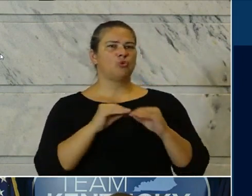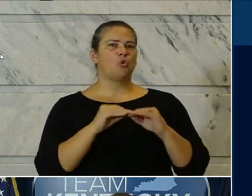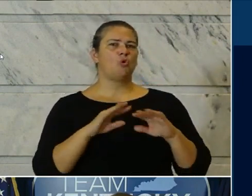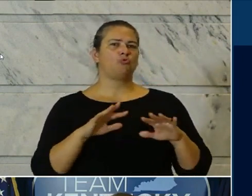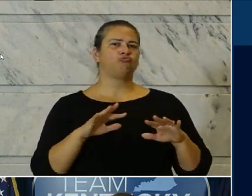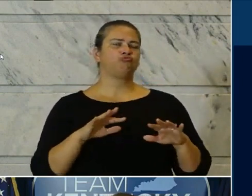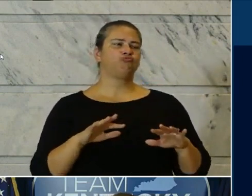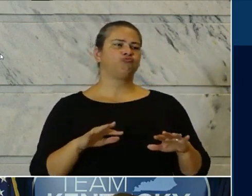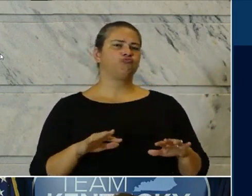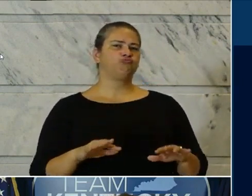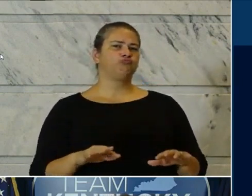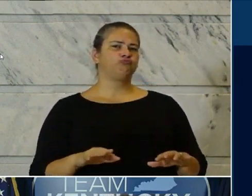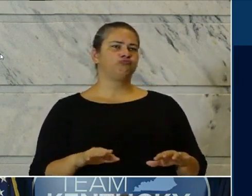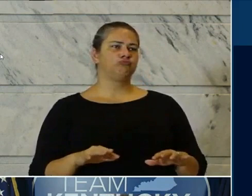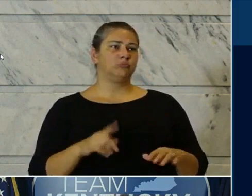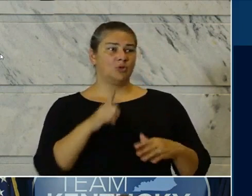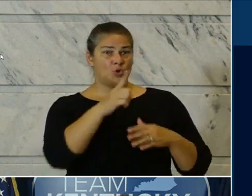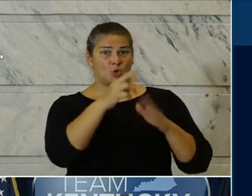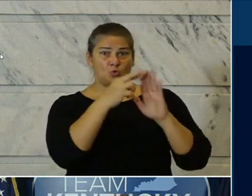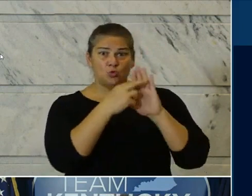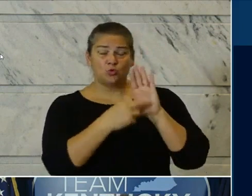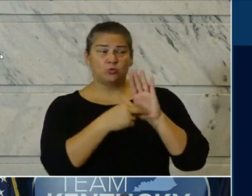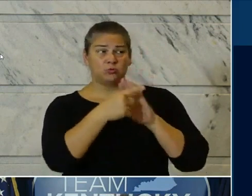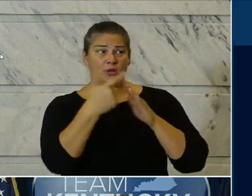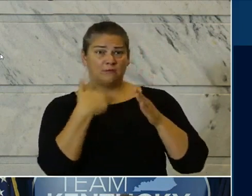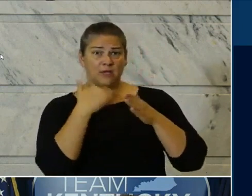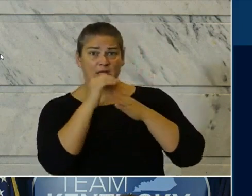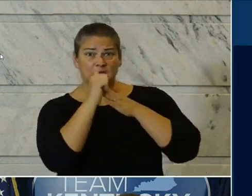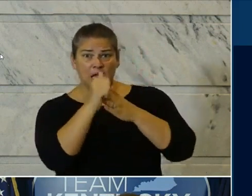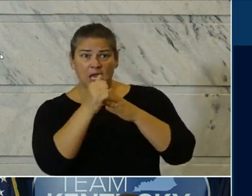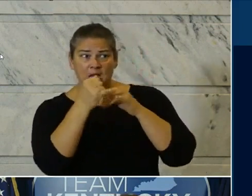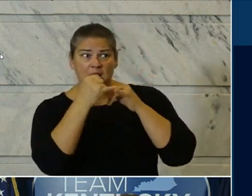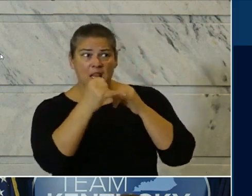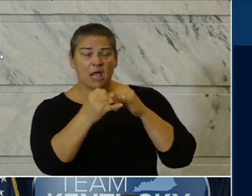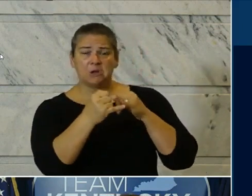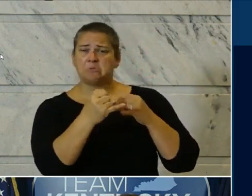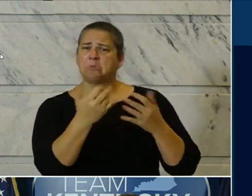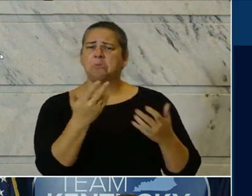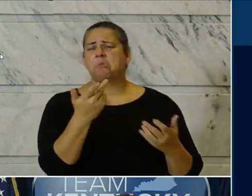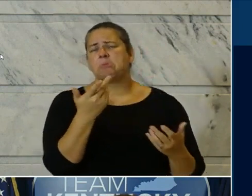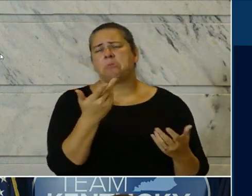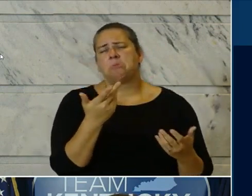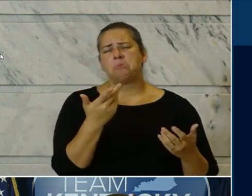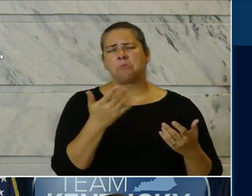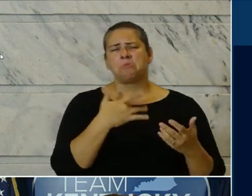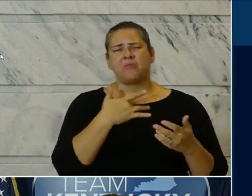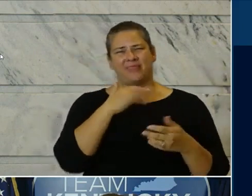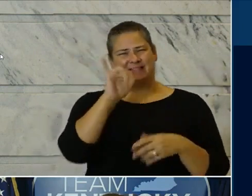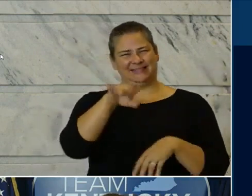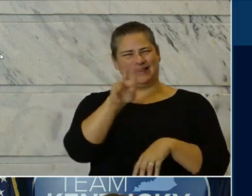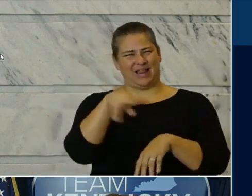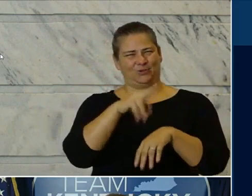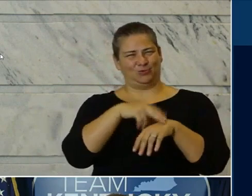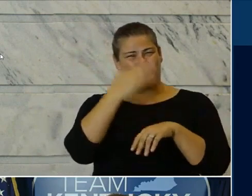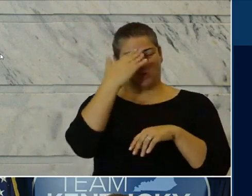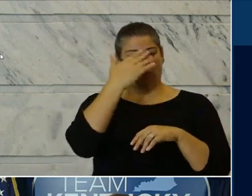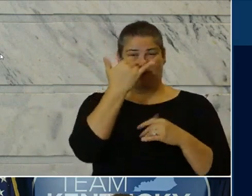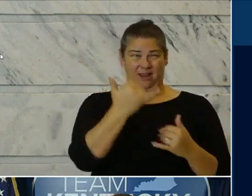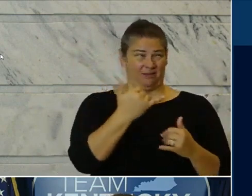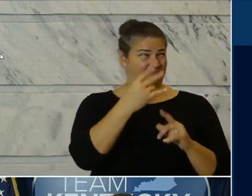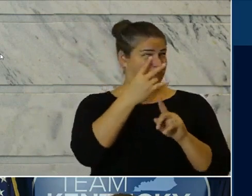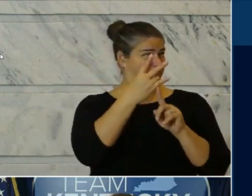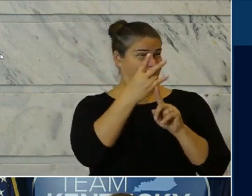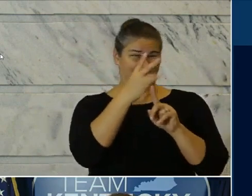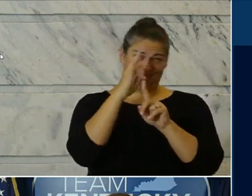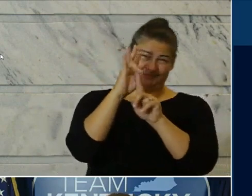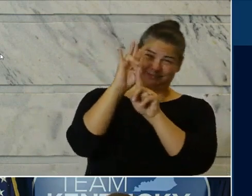and guidelines that are out there. It can be natural. It's been 7 months, and most